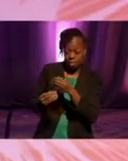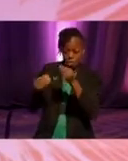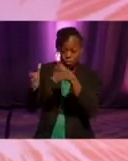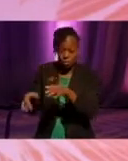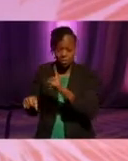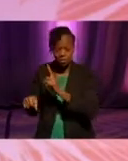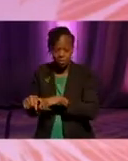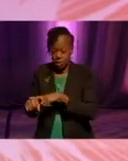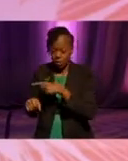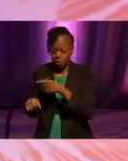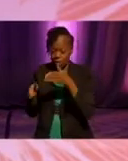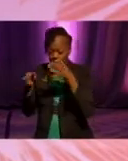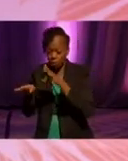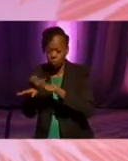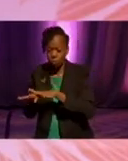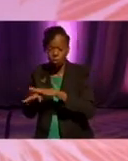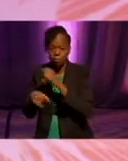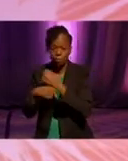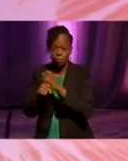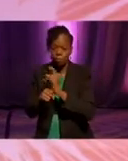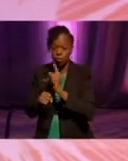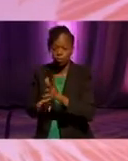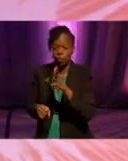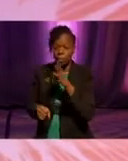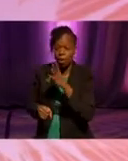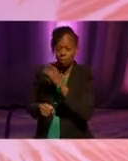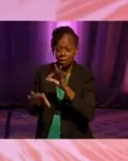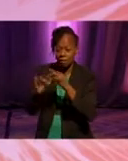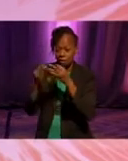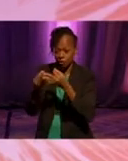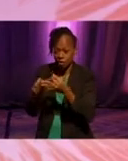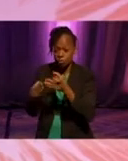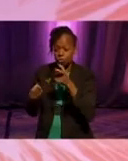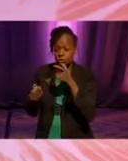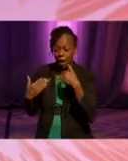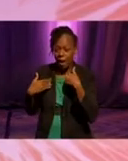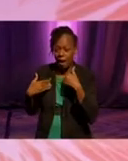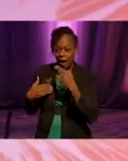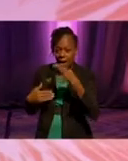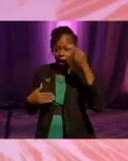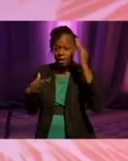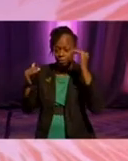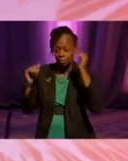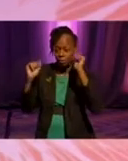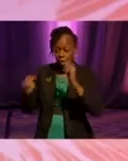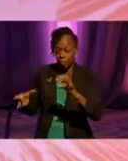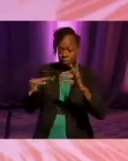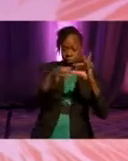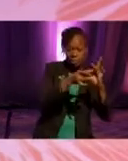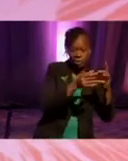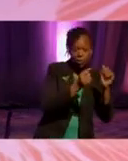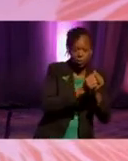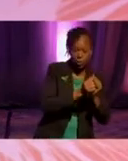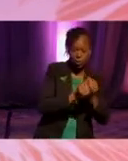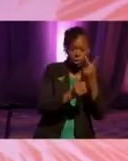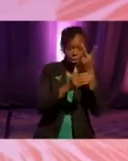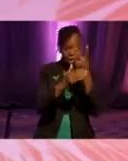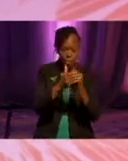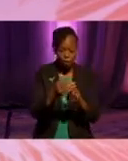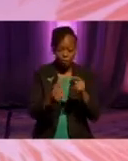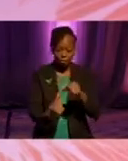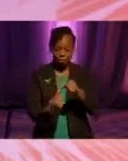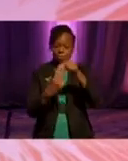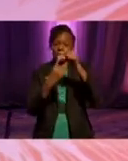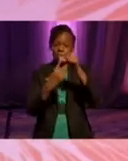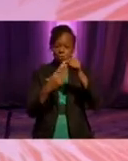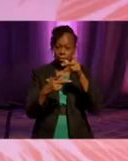making sure that moms and families, expected parents, were connected to both the specialized